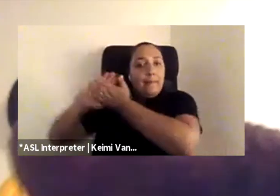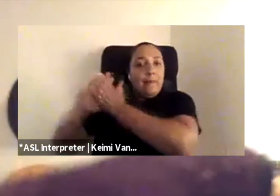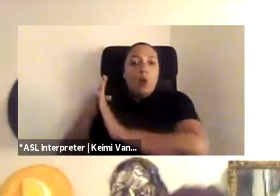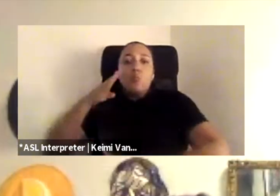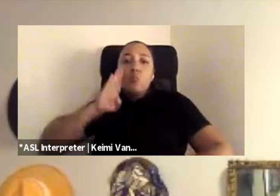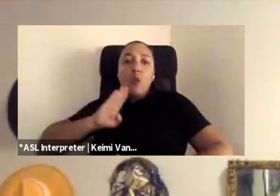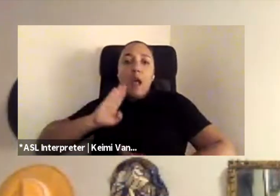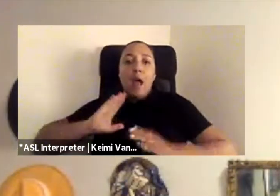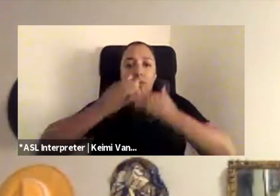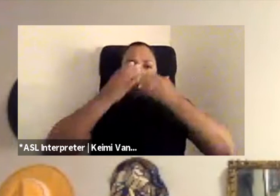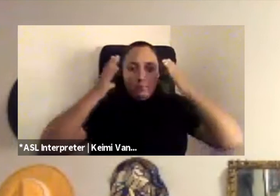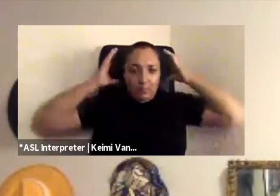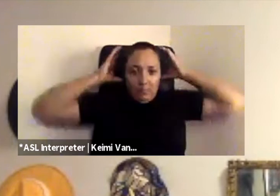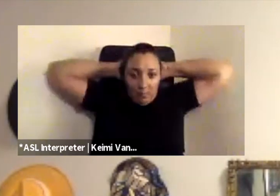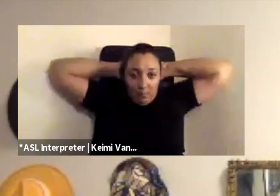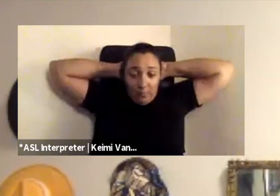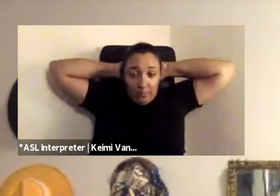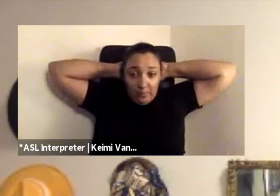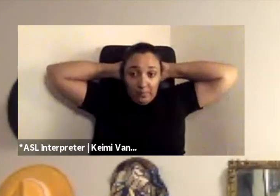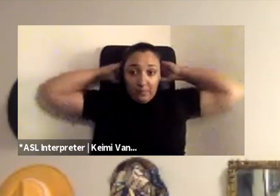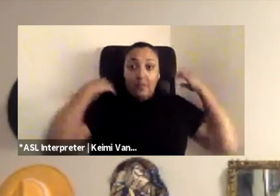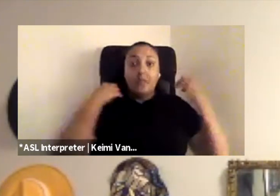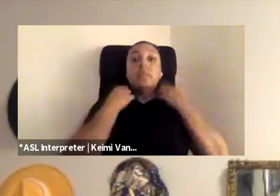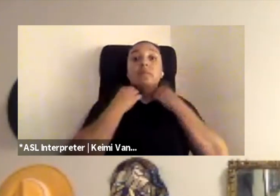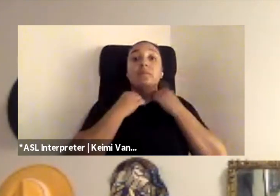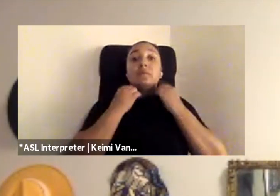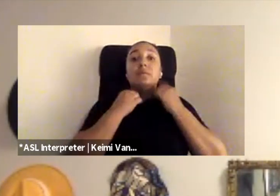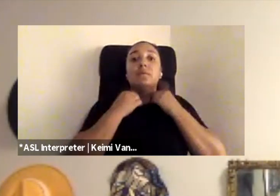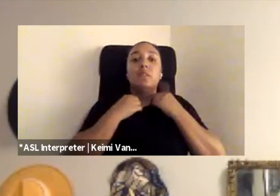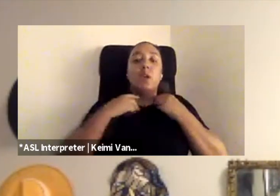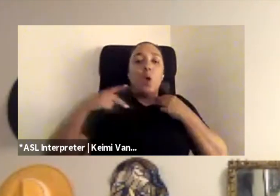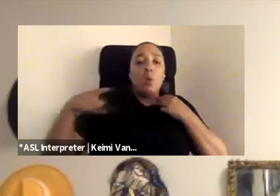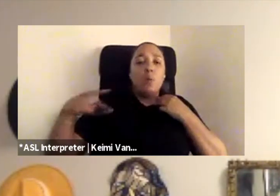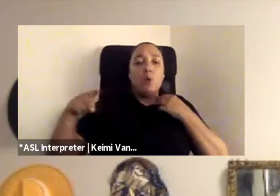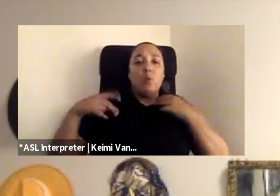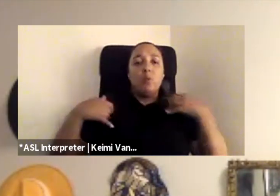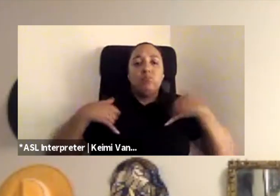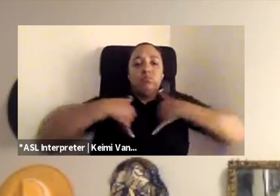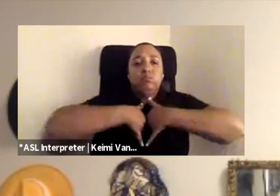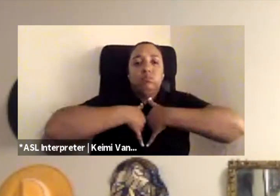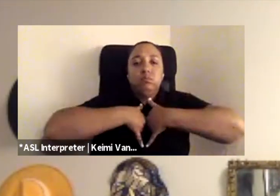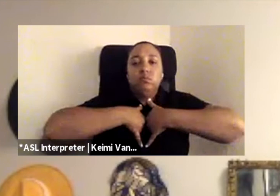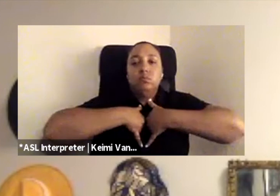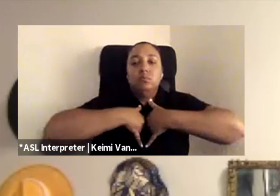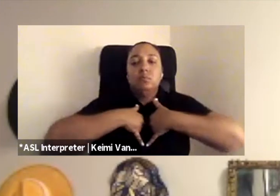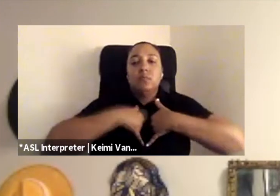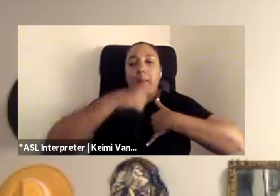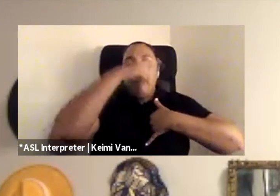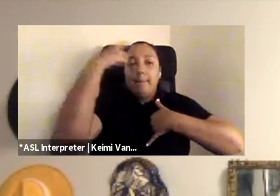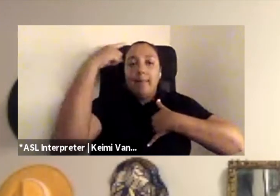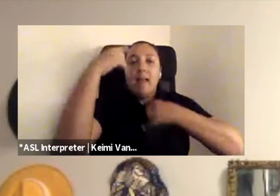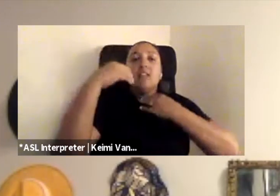into a ponytail. And I'm wearing a plum fleece jacket with a Black turtleneck